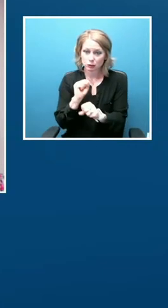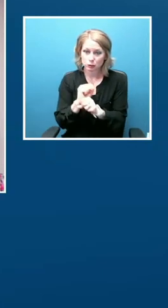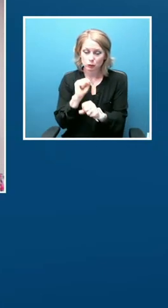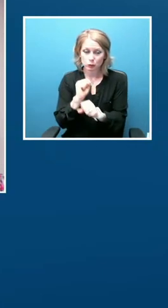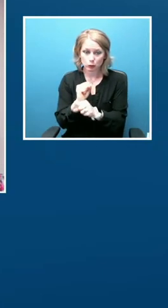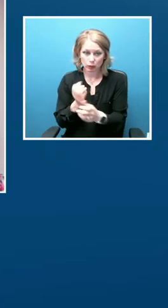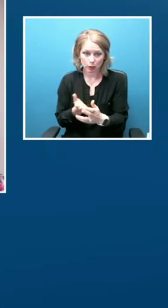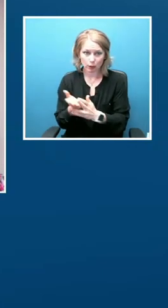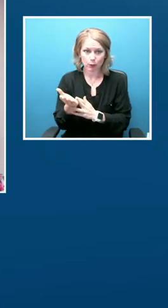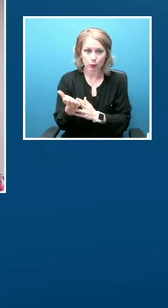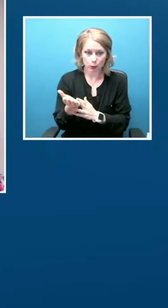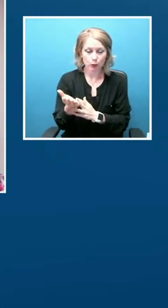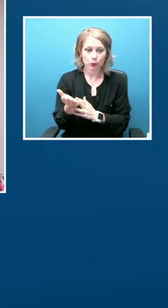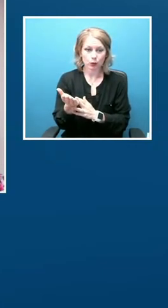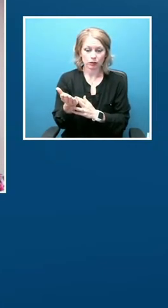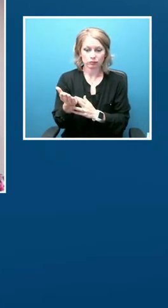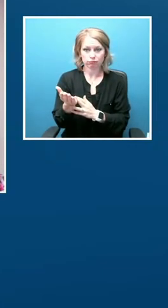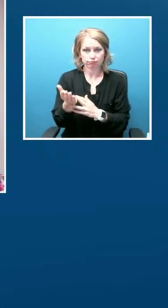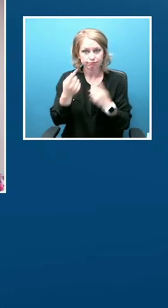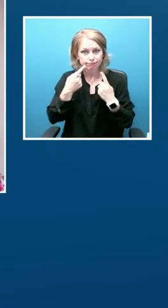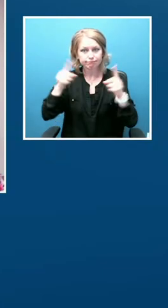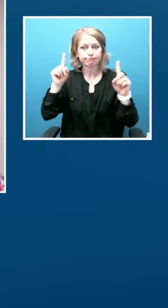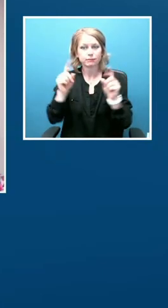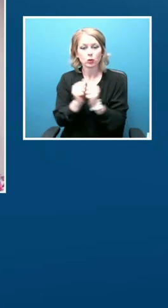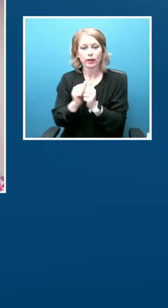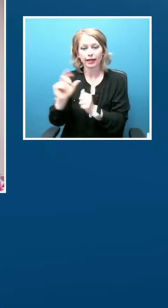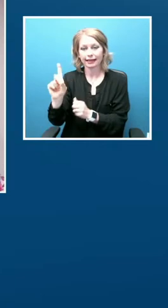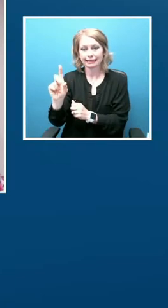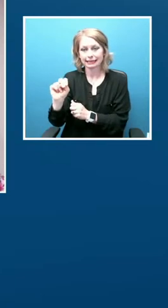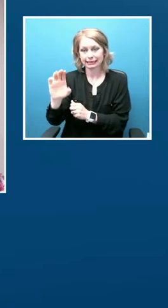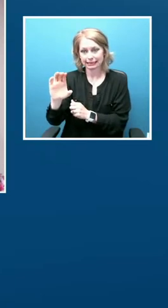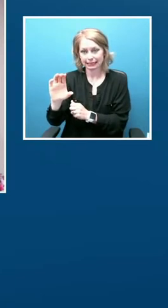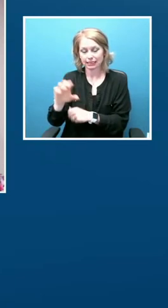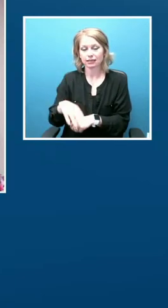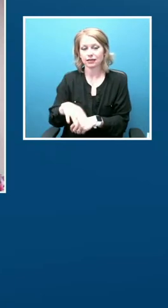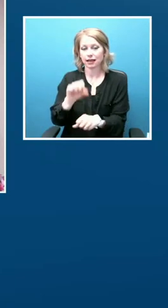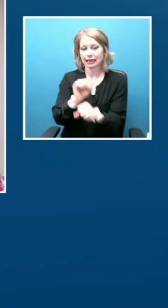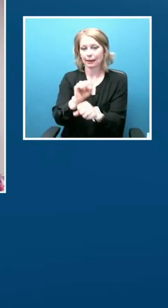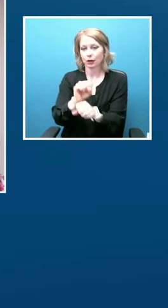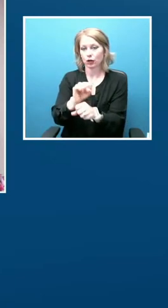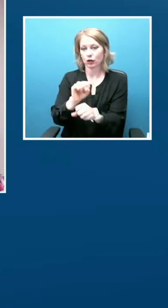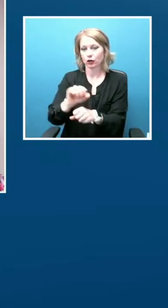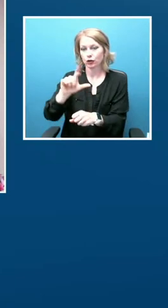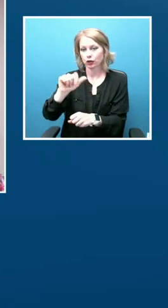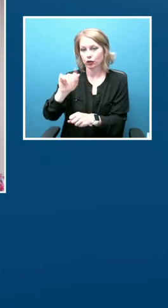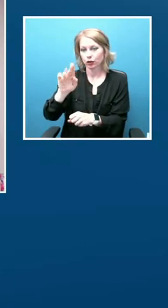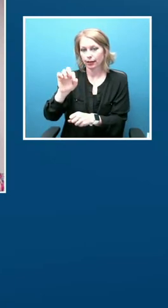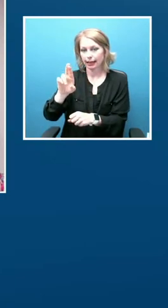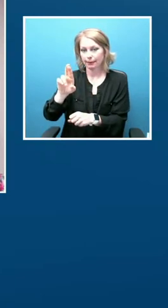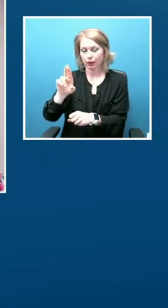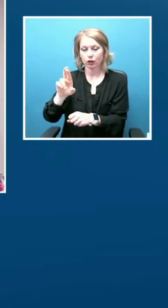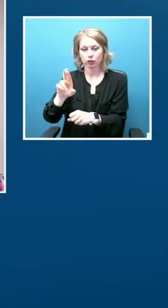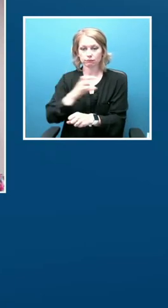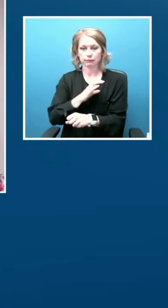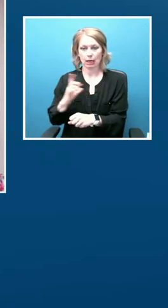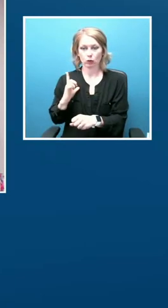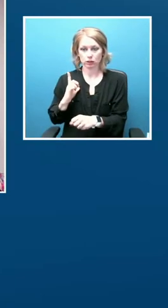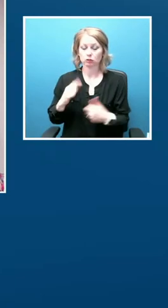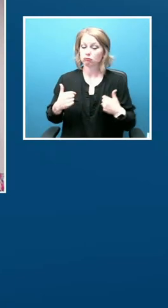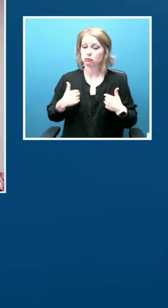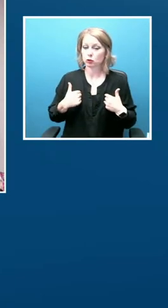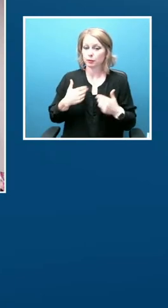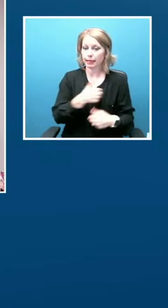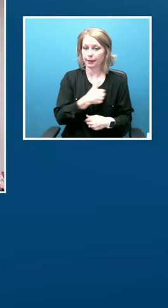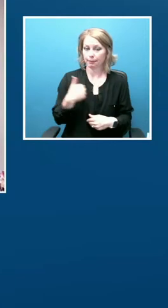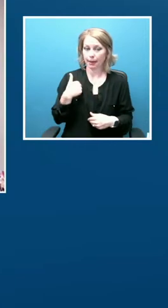what we were able to accomplish with the DNC, a labor council. I am a member of that steering committee of the formed